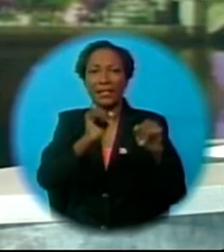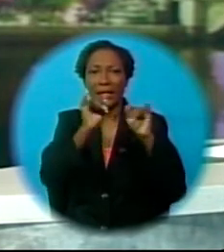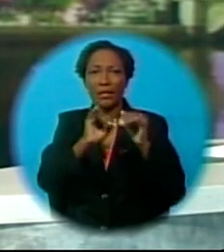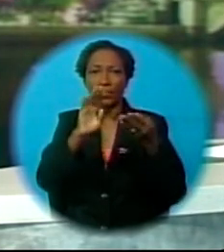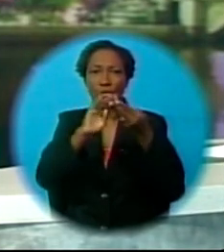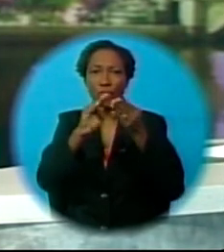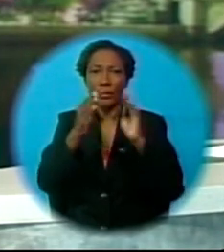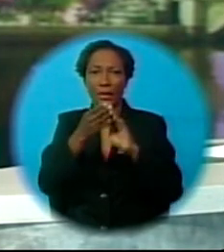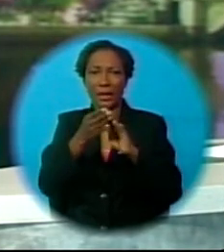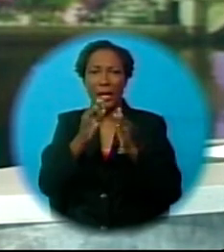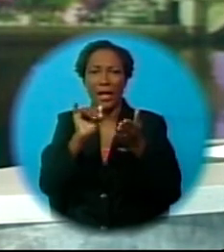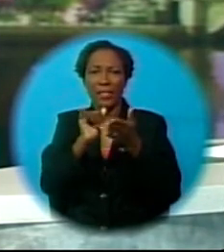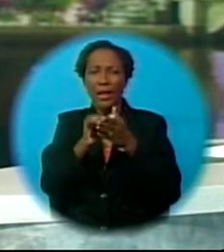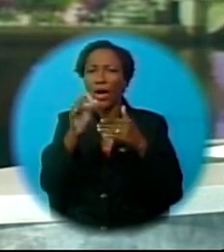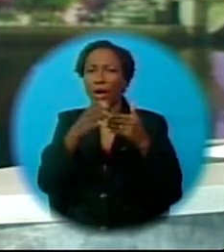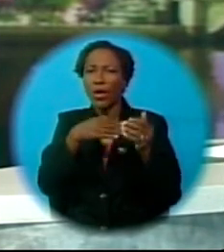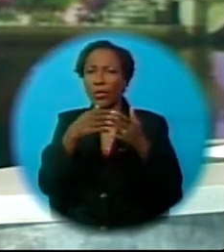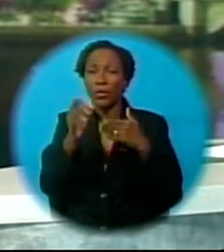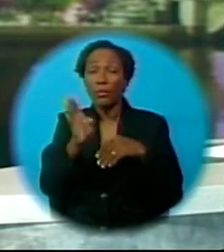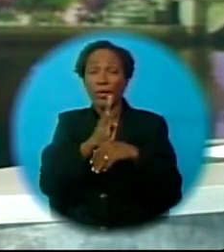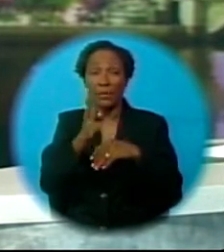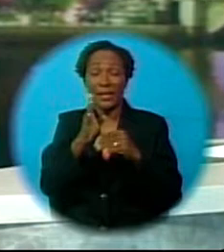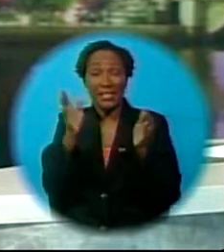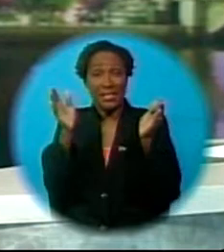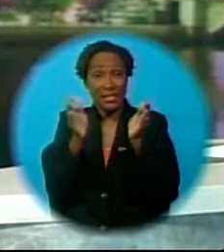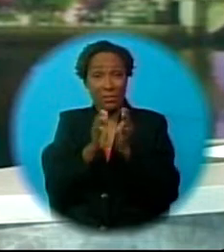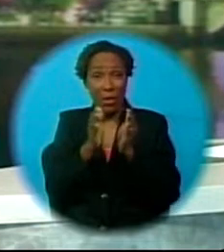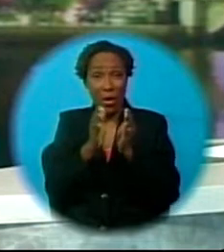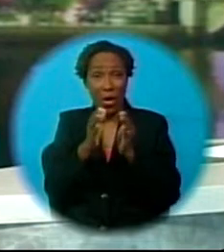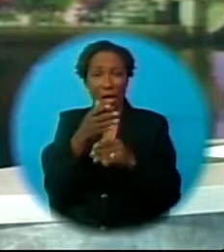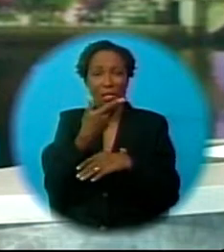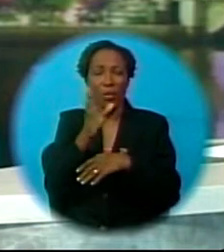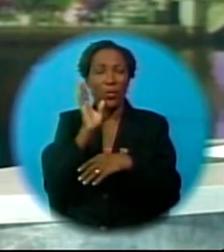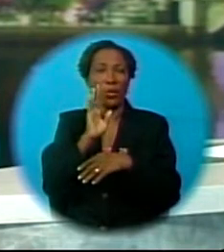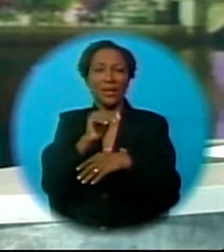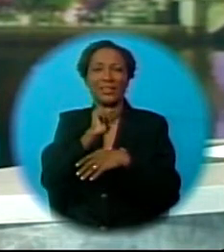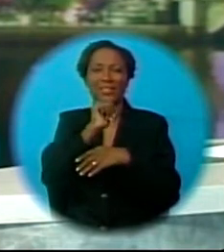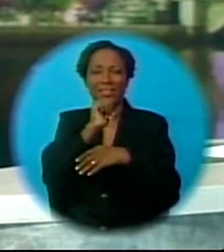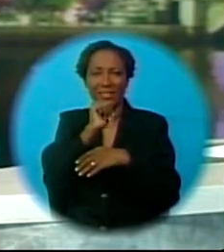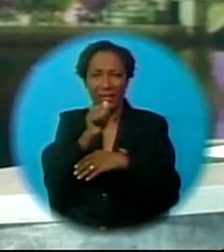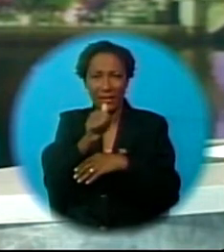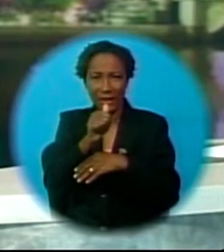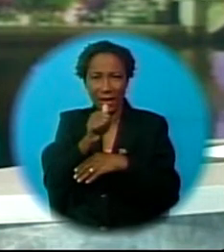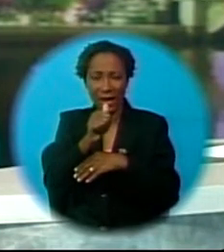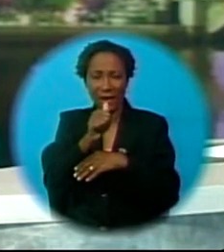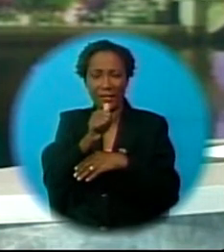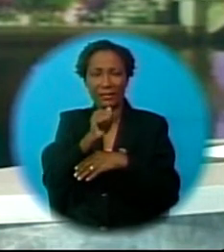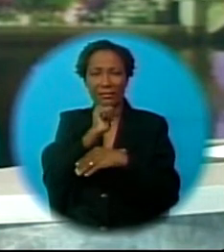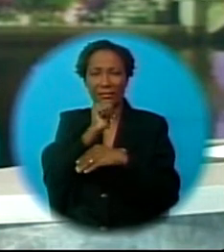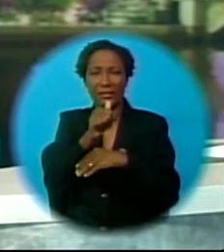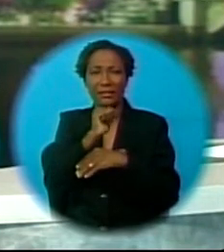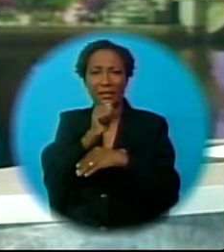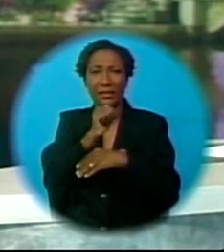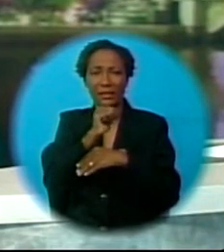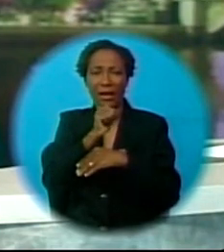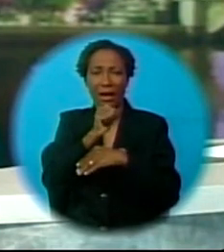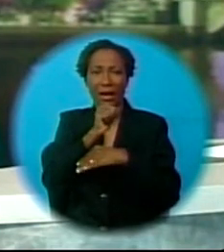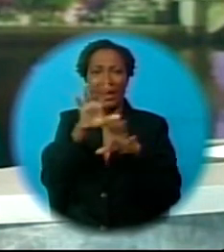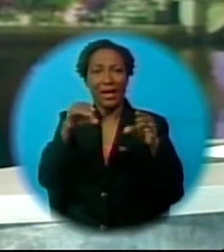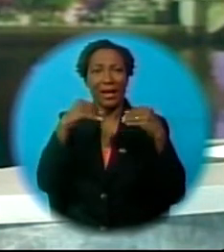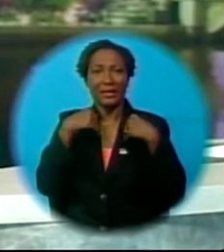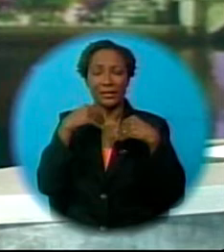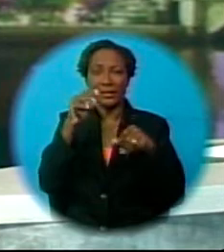that despite its small size, it will be taking a zero-tolerance approach to human smuggling, that is. Minister